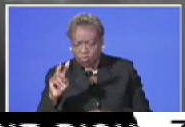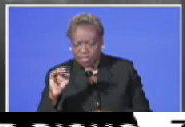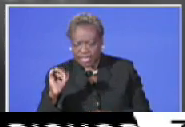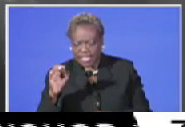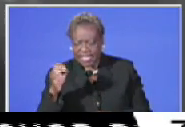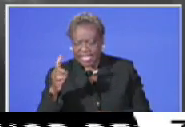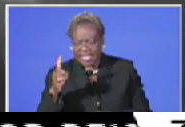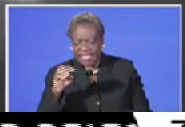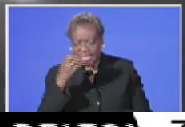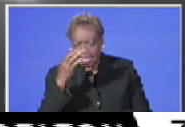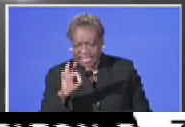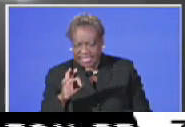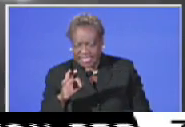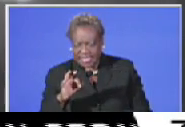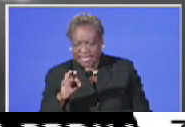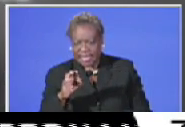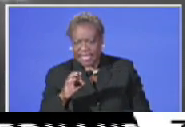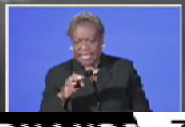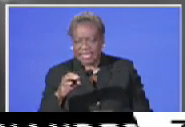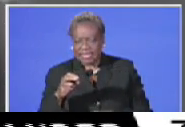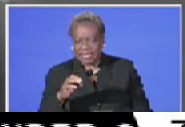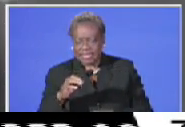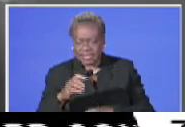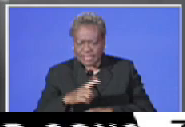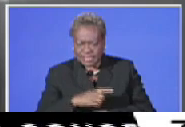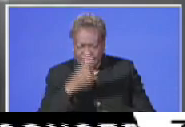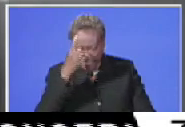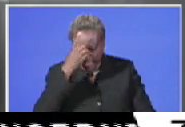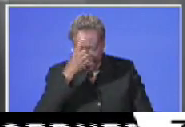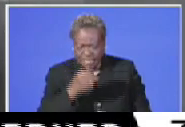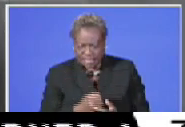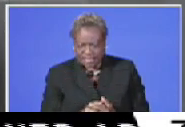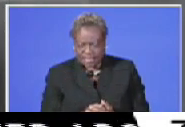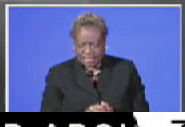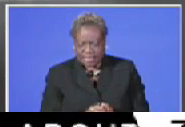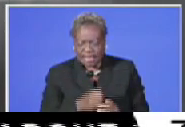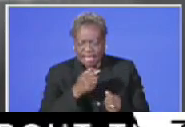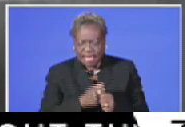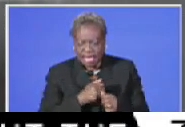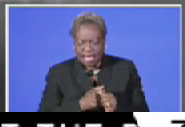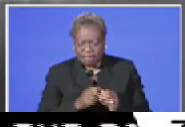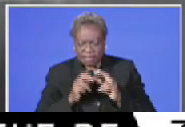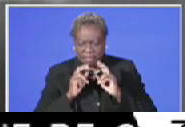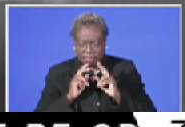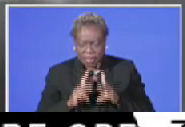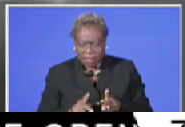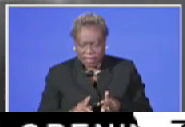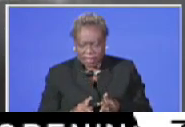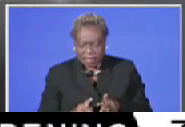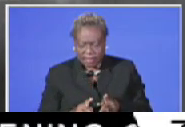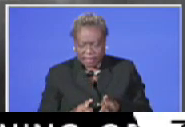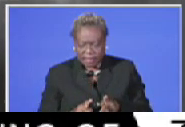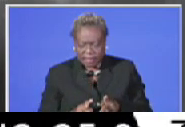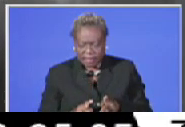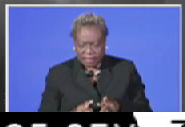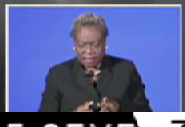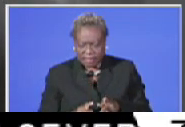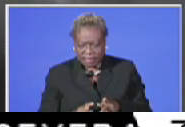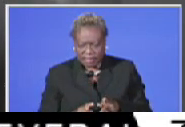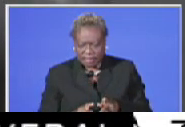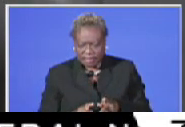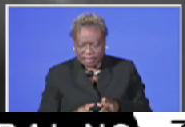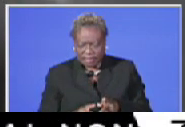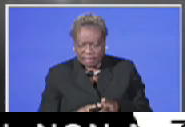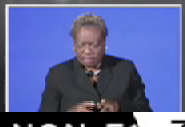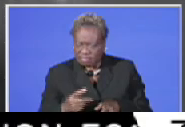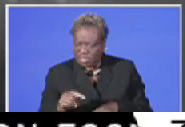the postponement or cancellation of every public gathering of the Financial Action Task Force. So the on-site